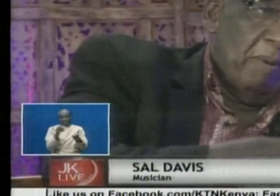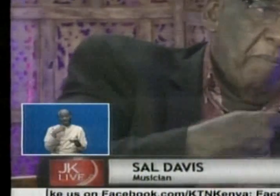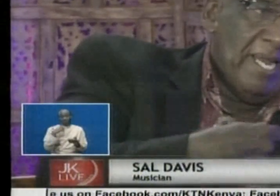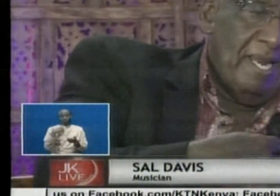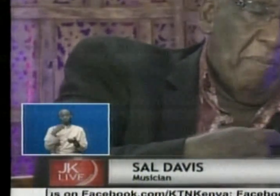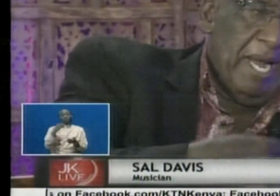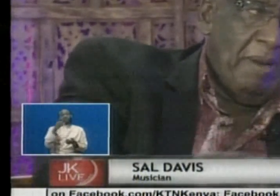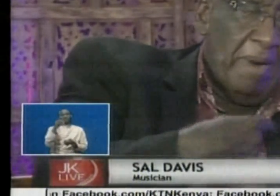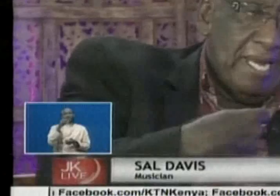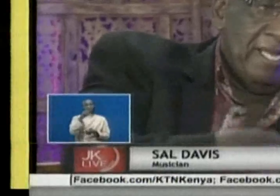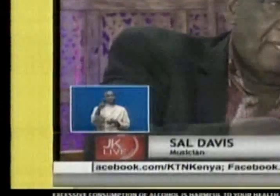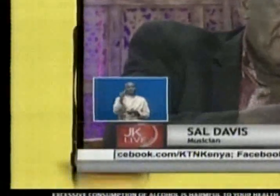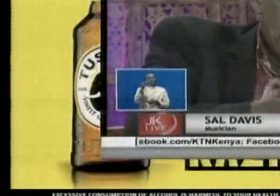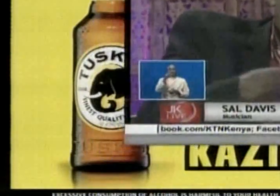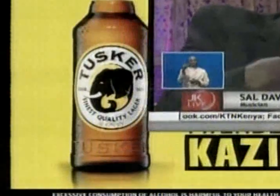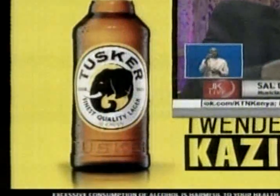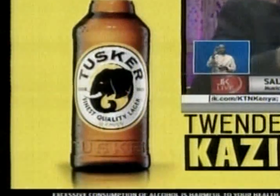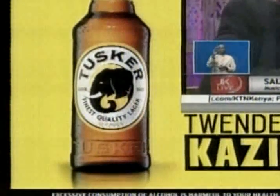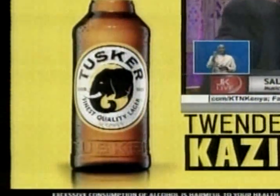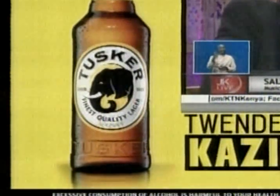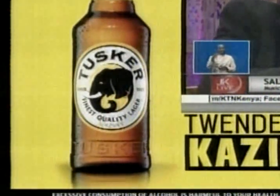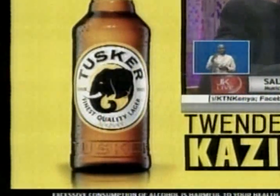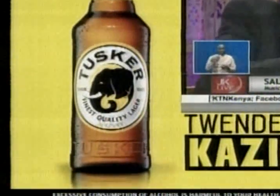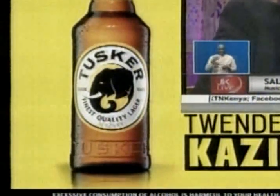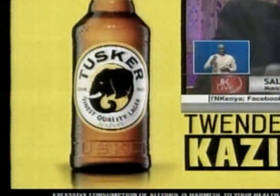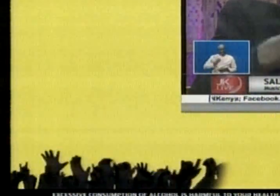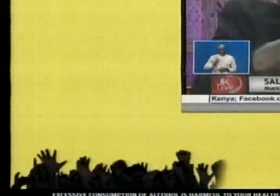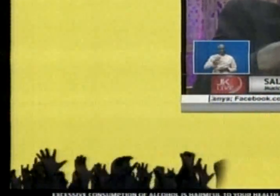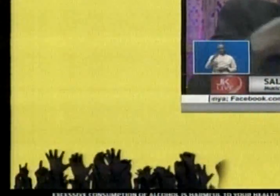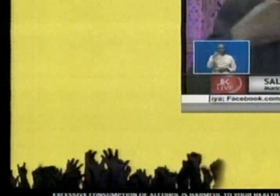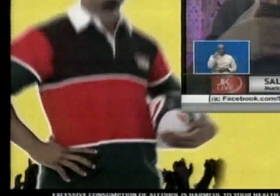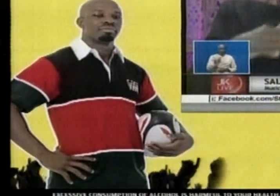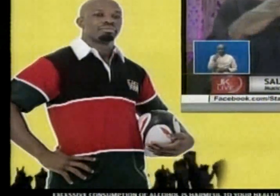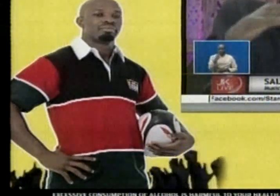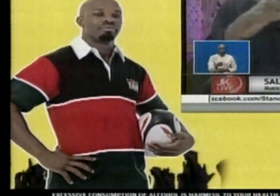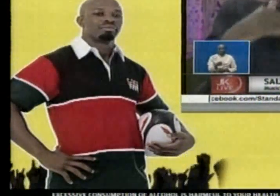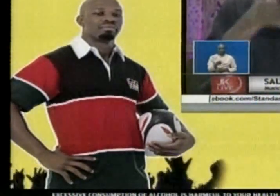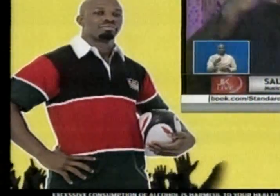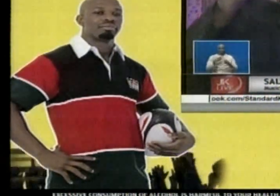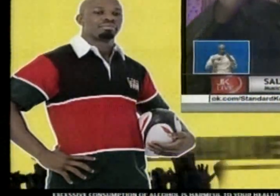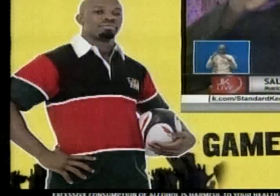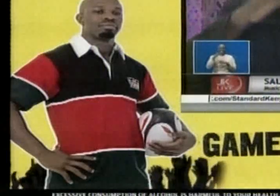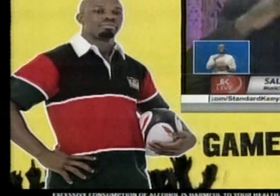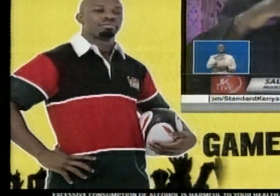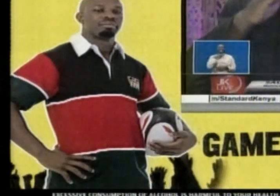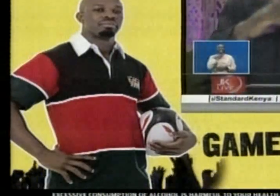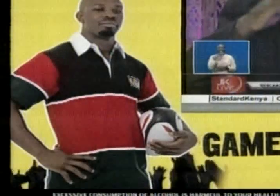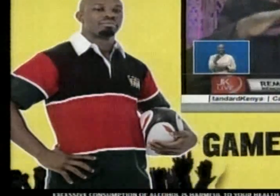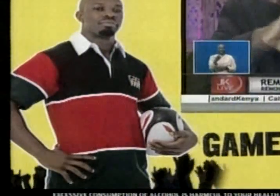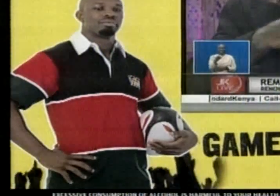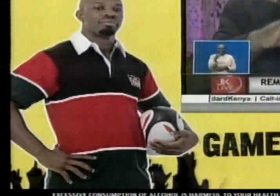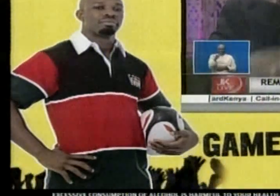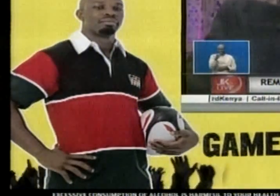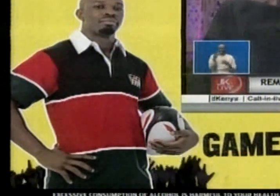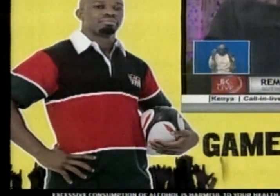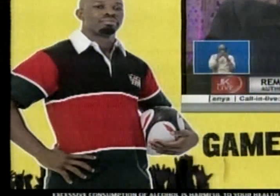Zanzibar. My niece, Batuli, mm-hmm. called me and says, "Professor has just died." I mean, that